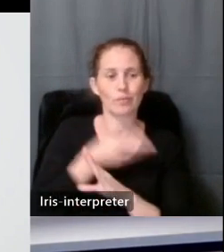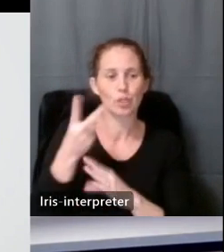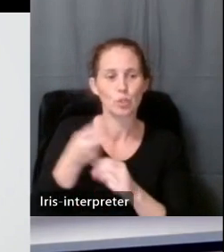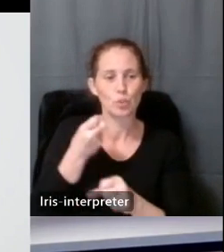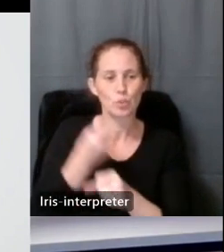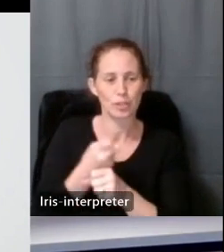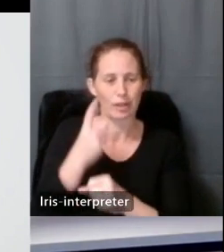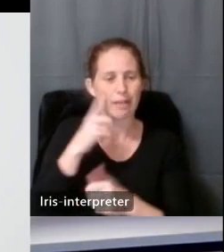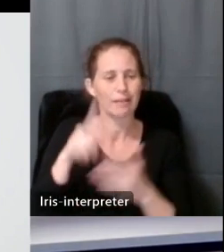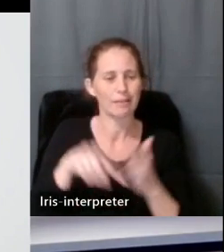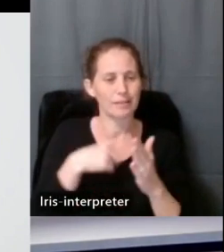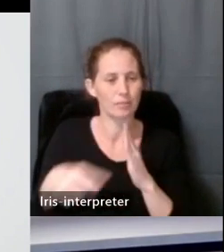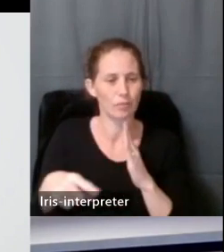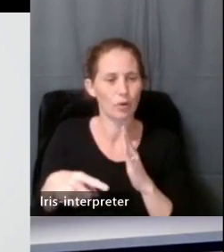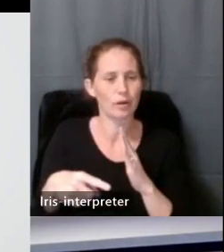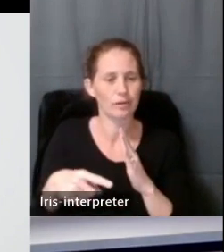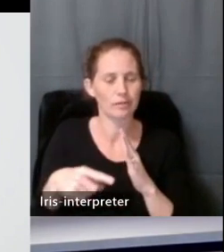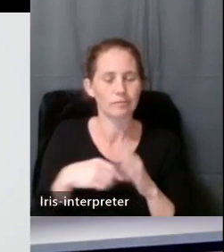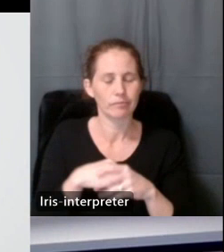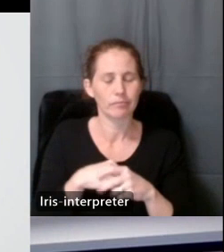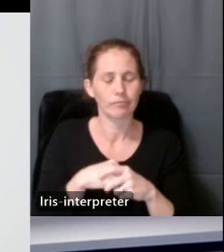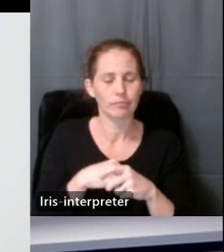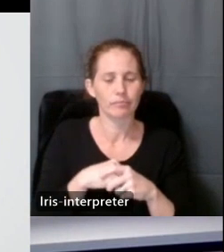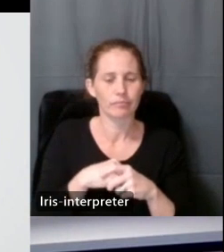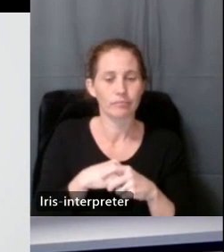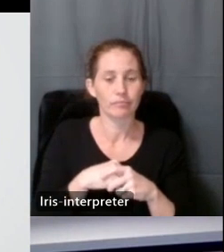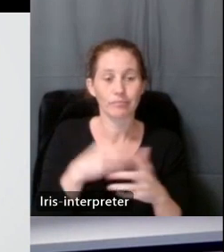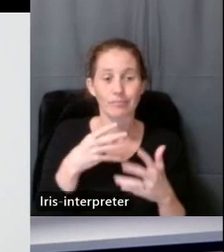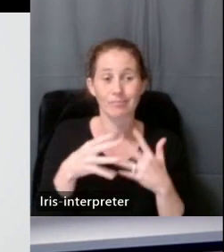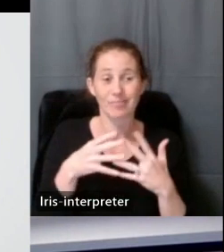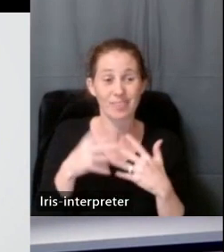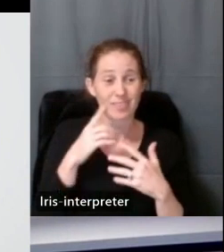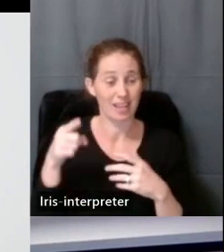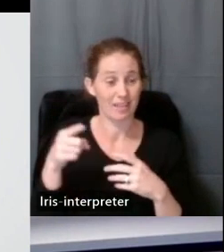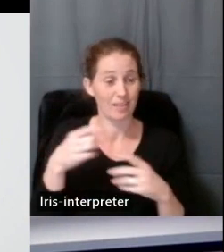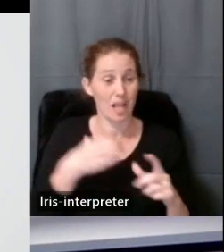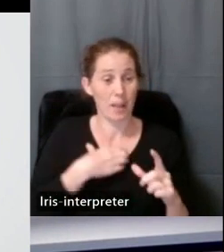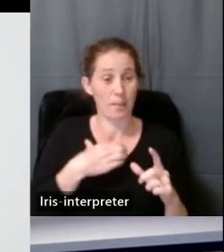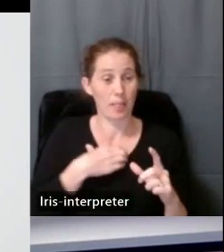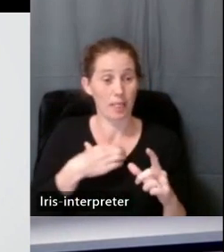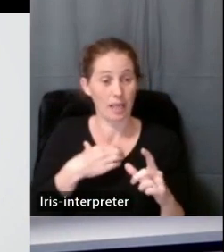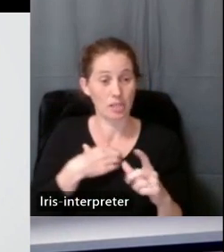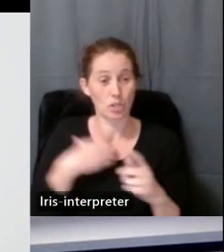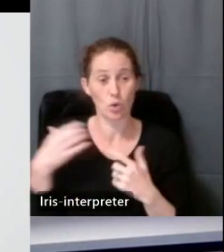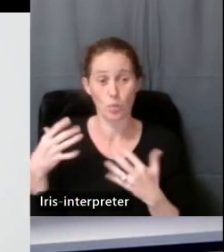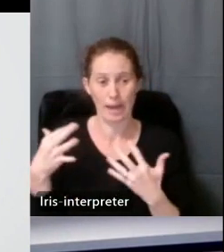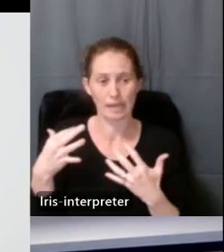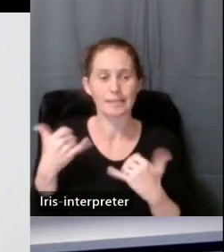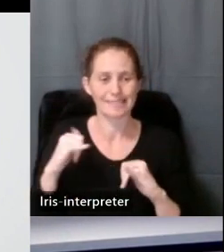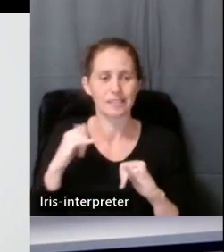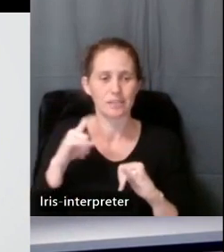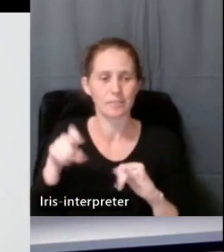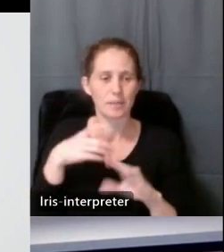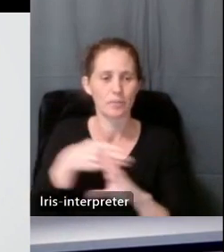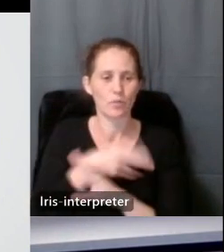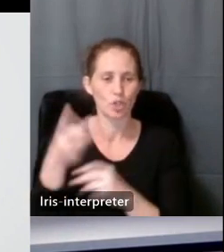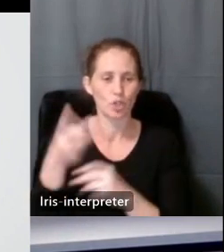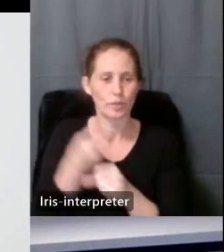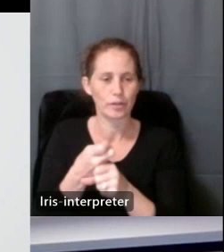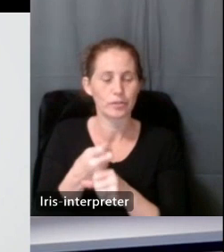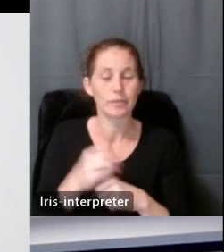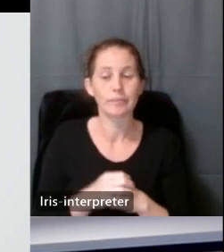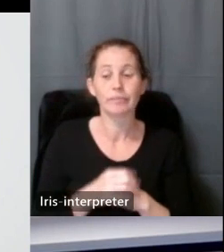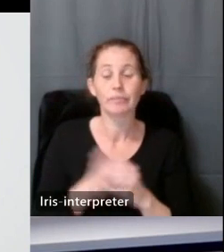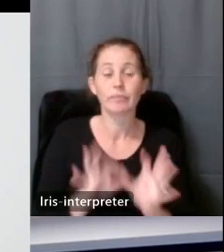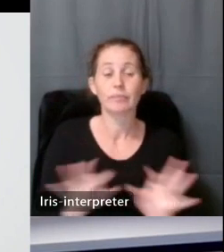the discriminatory actions, even if administrative complaints are pending. And so it's important